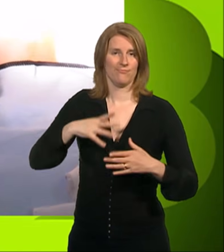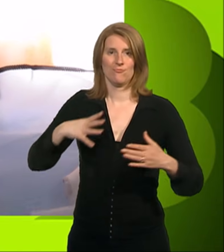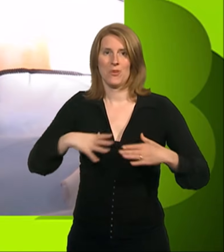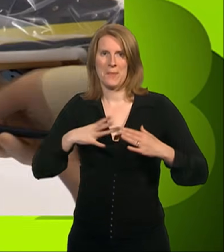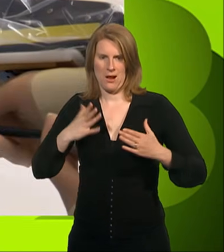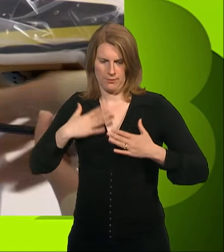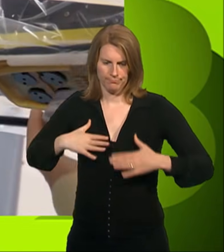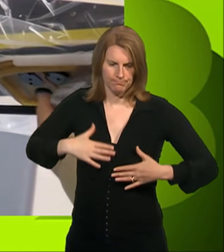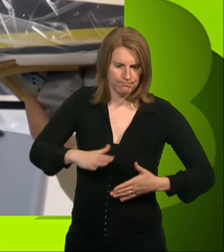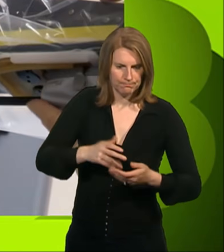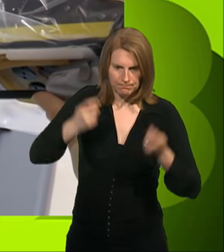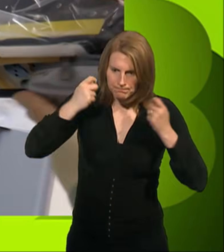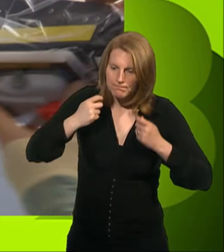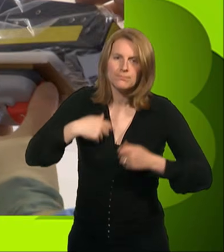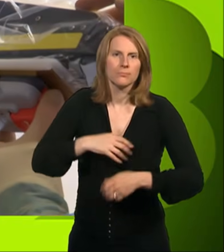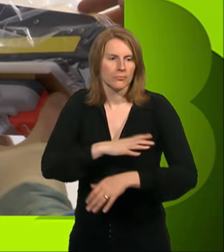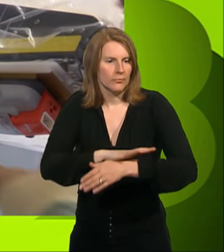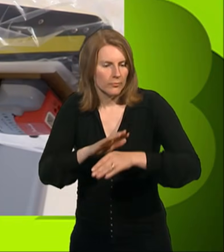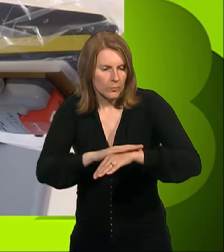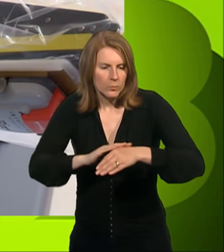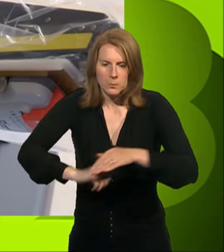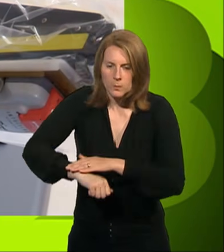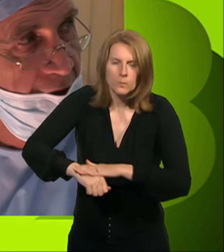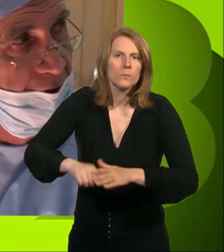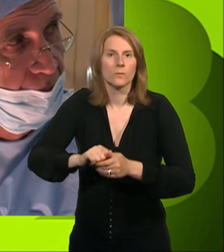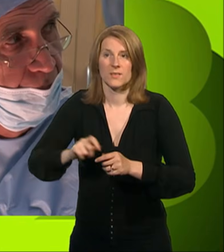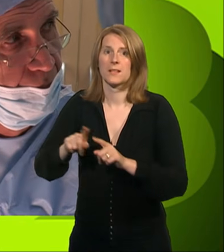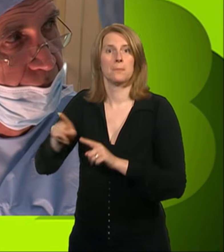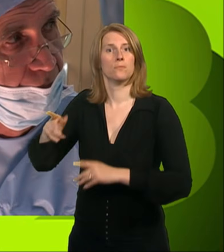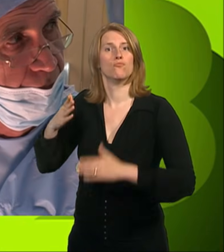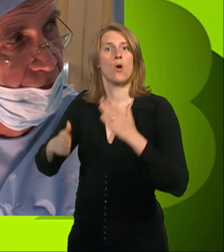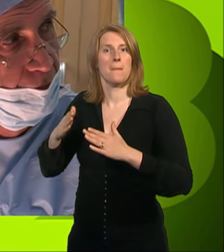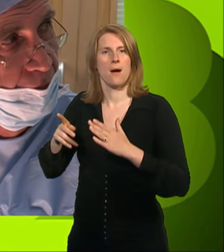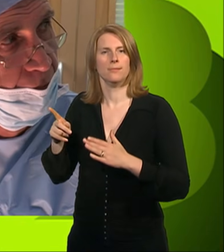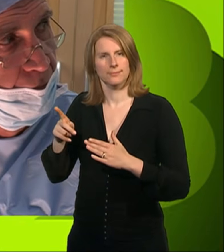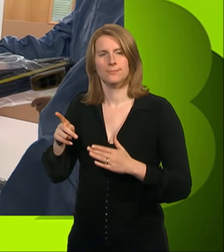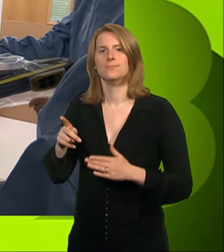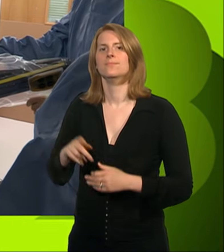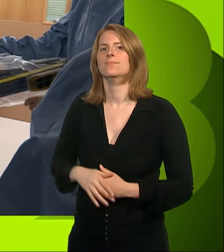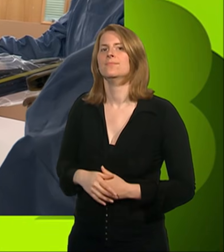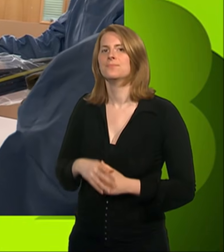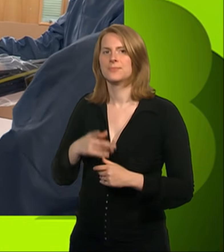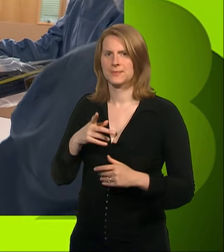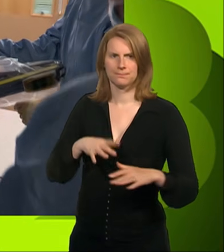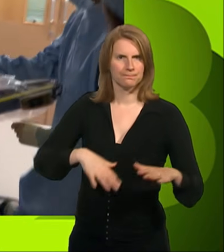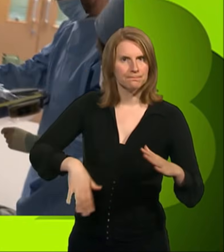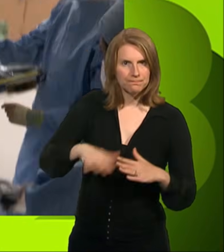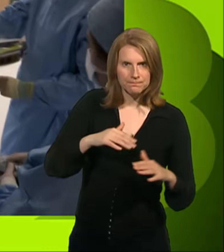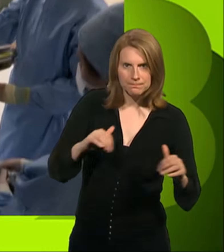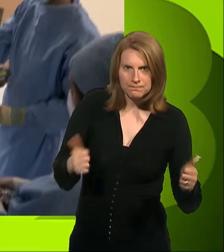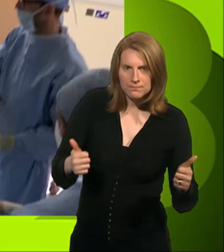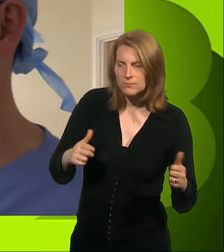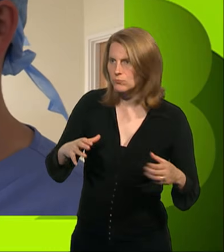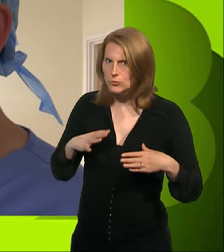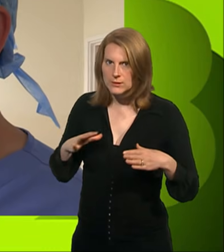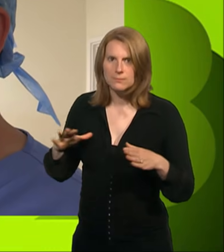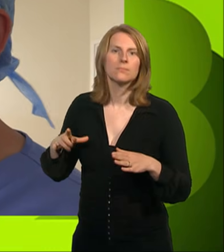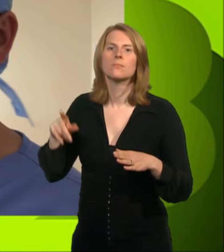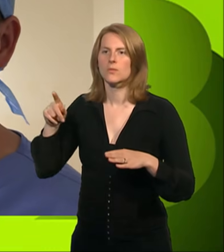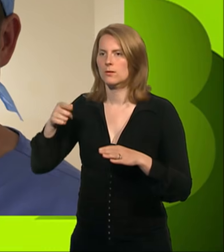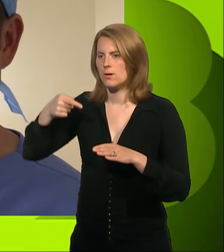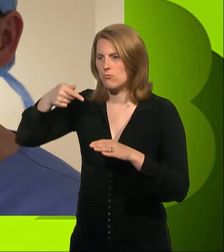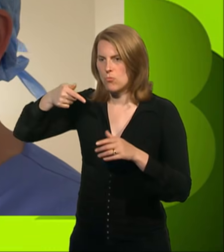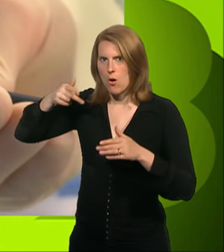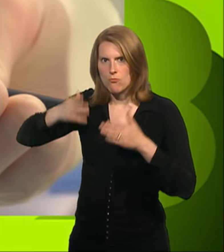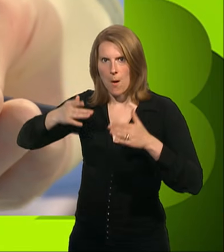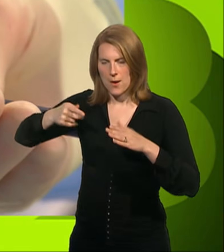put the camera and robotic hands inside Thomas's tummy, and then Dr Xand can drive the robot. So it looks completely terrifying, but this is